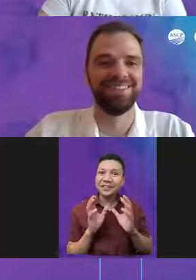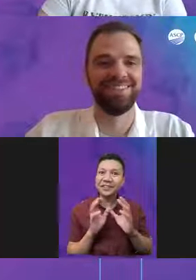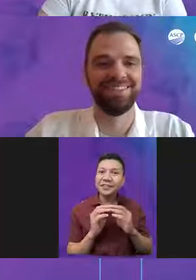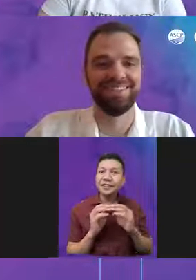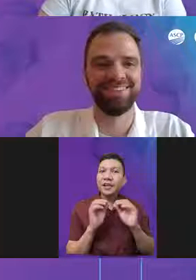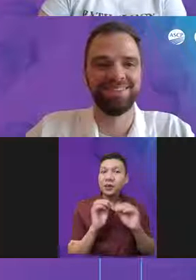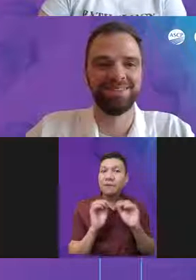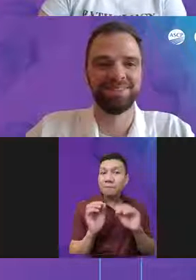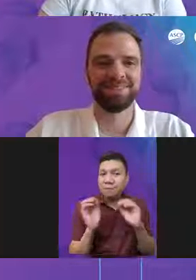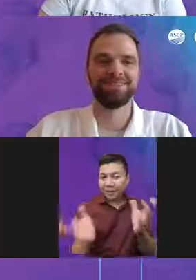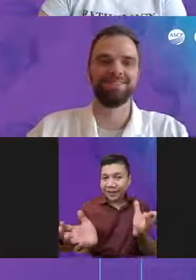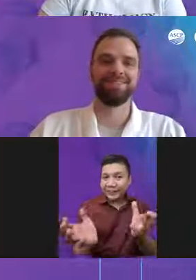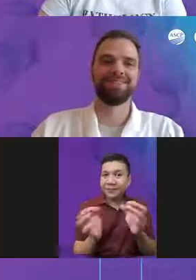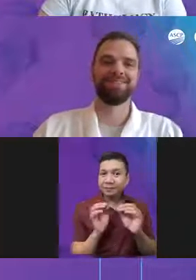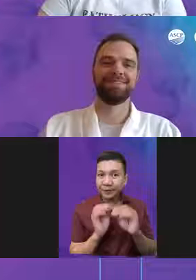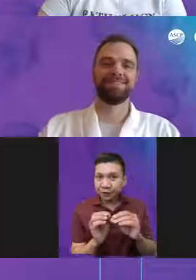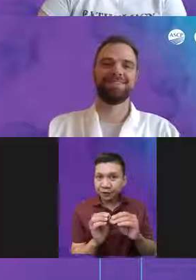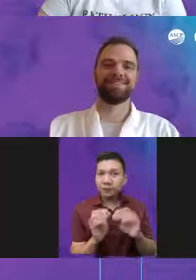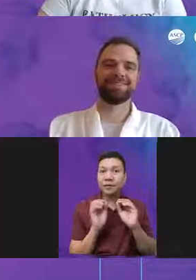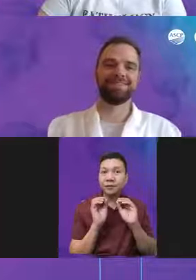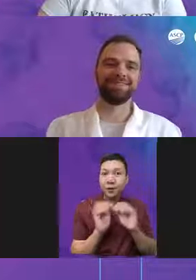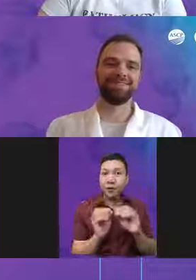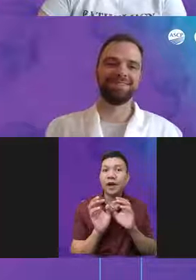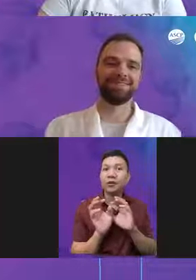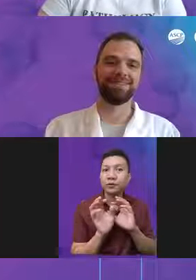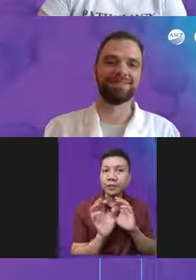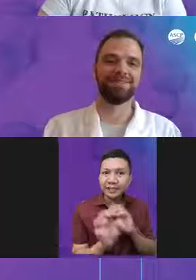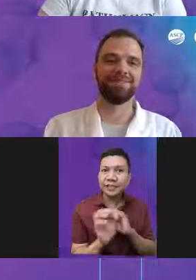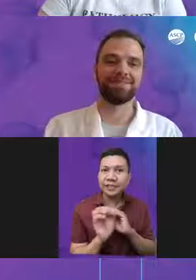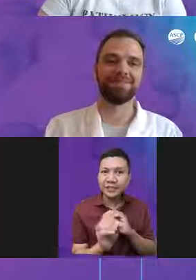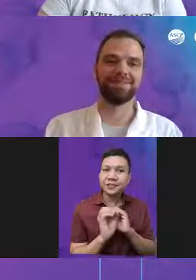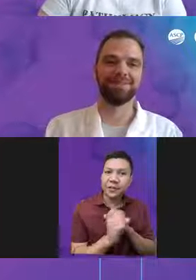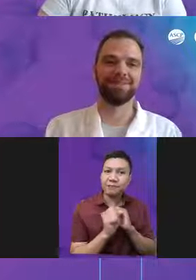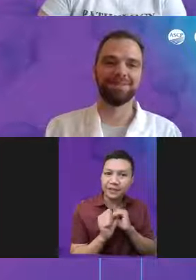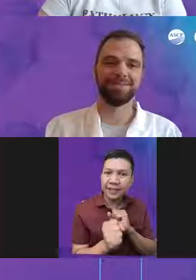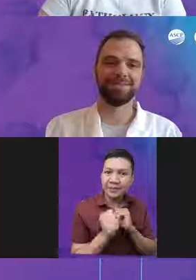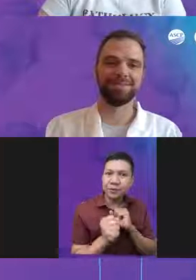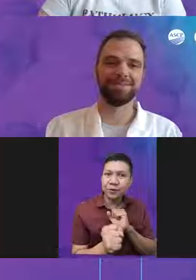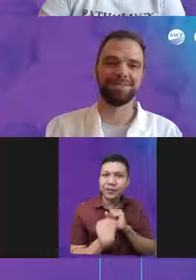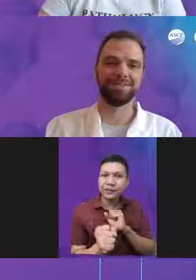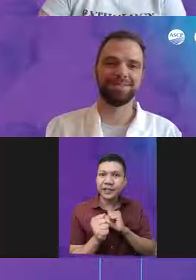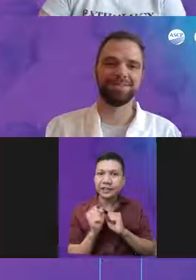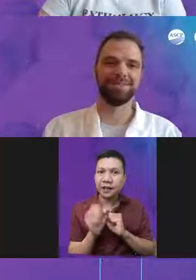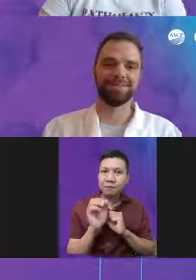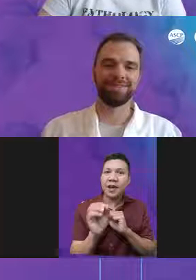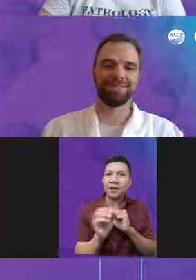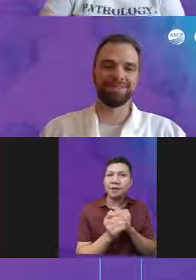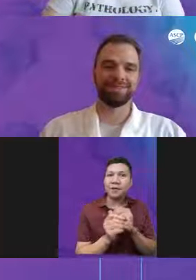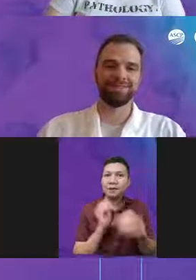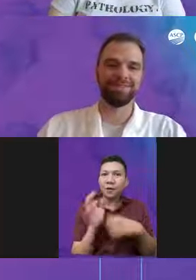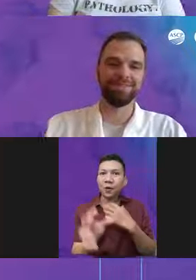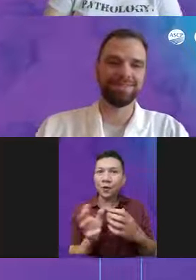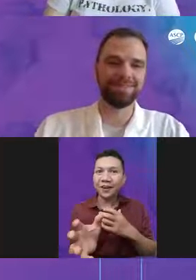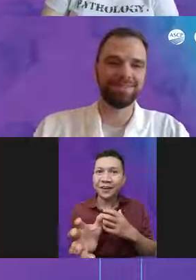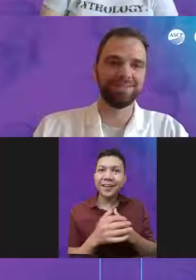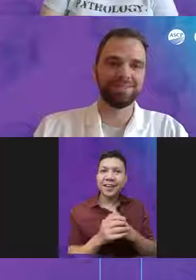know, it's just don't memorize the picture, but know how to critique each cell. That's the important skill that I want